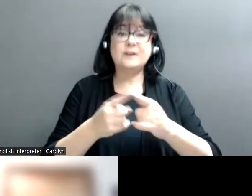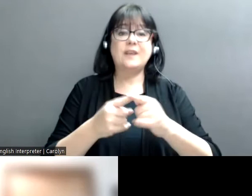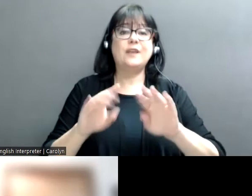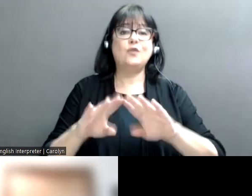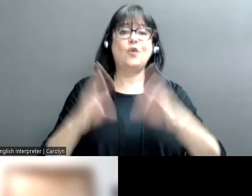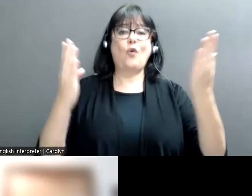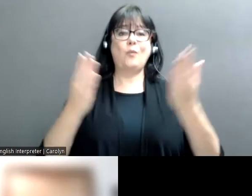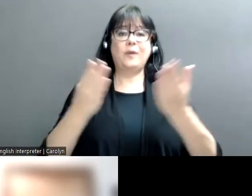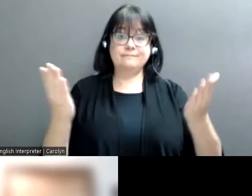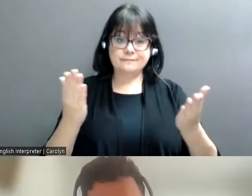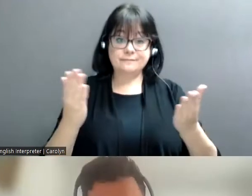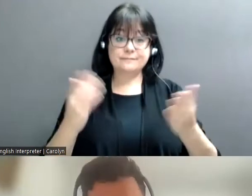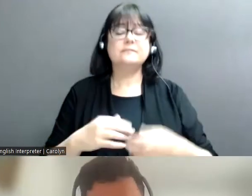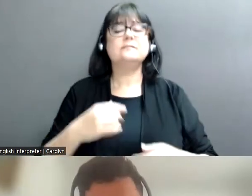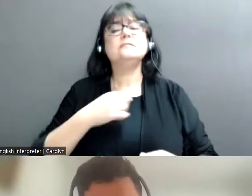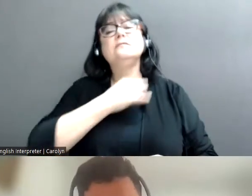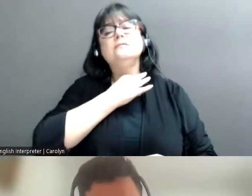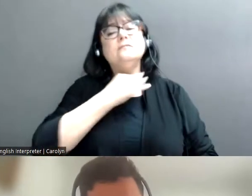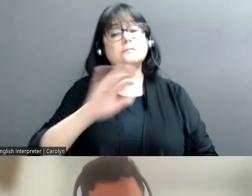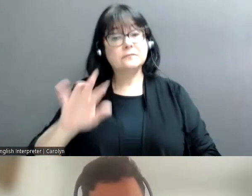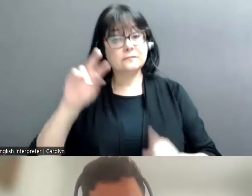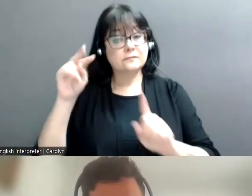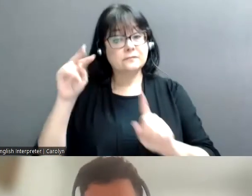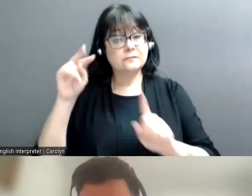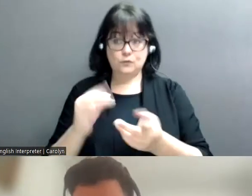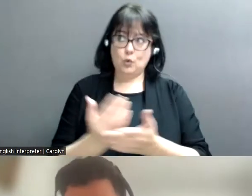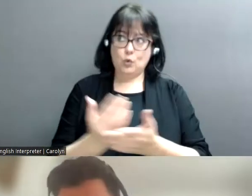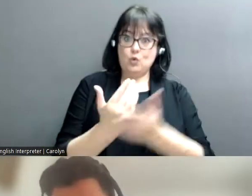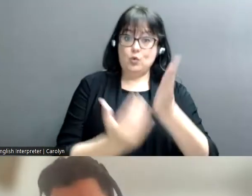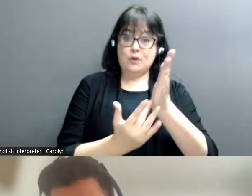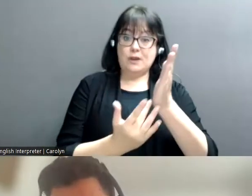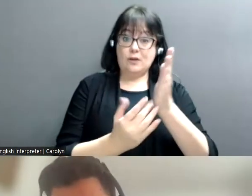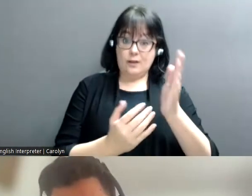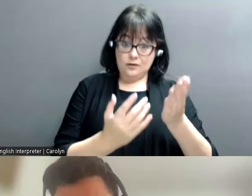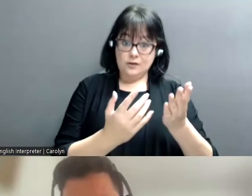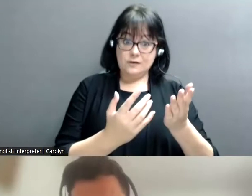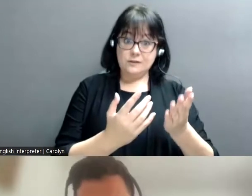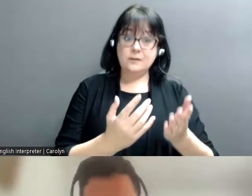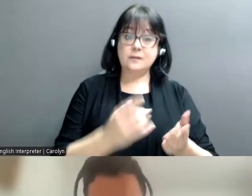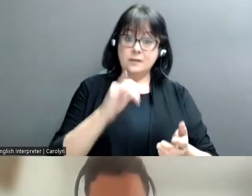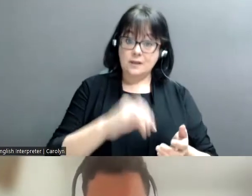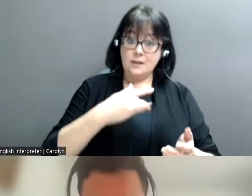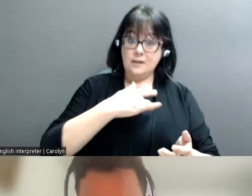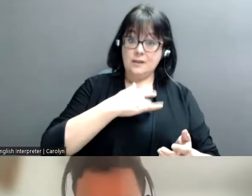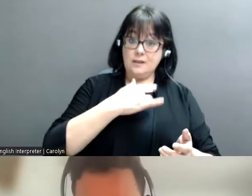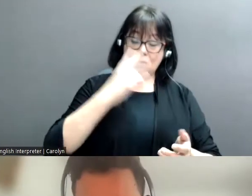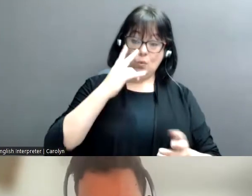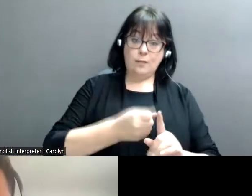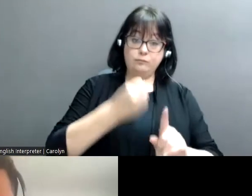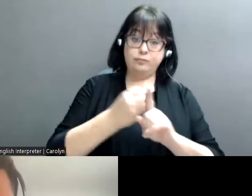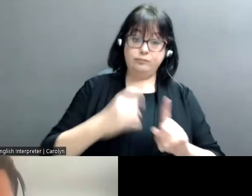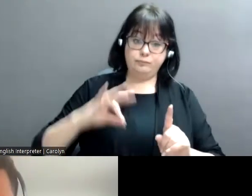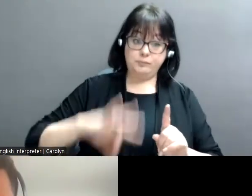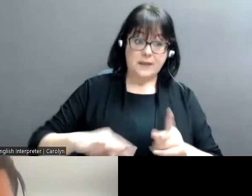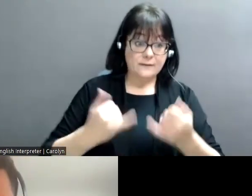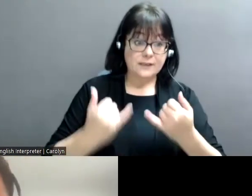point of view, are those emerging technologies making a difference now, or do we see that coming down in